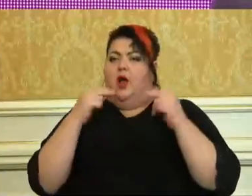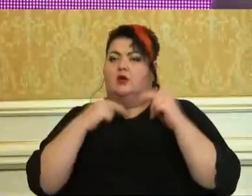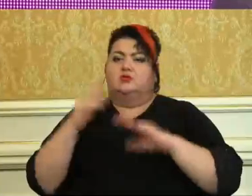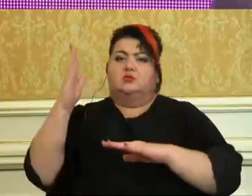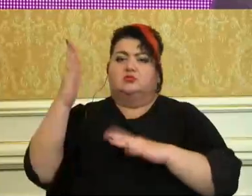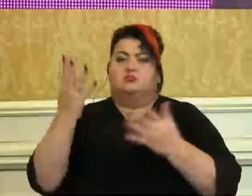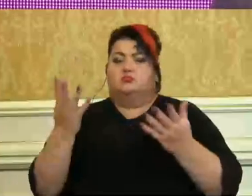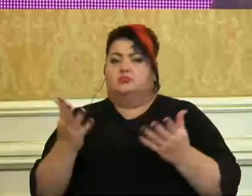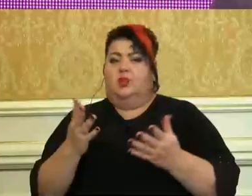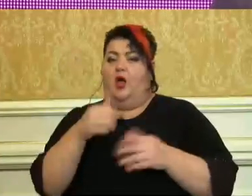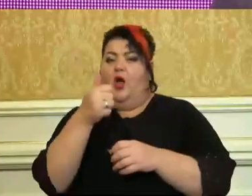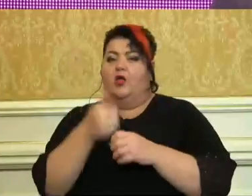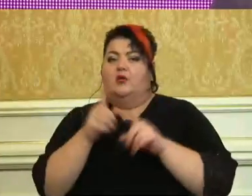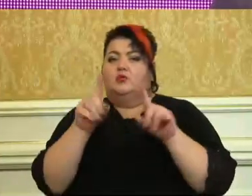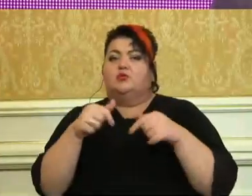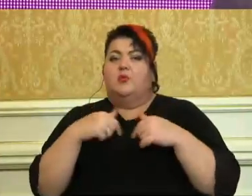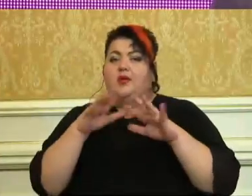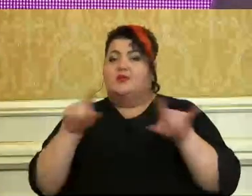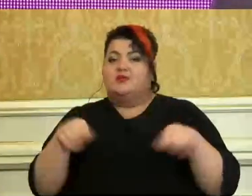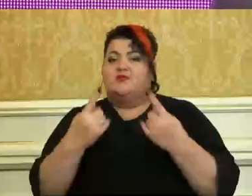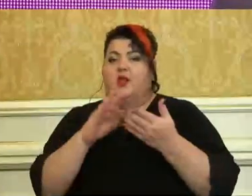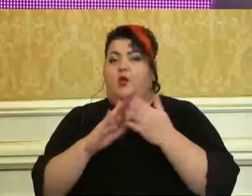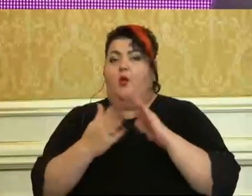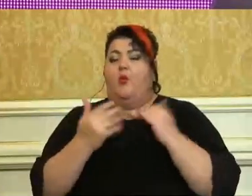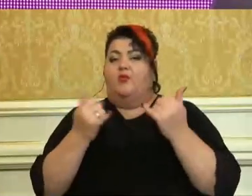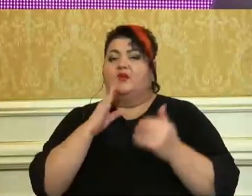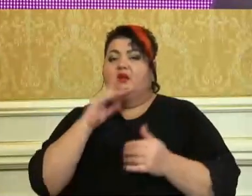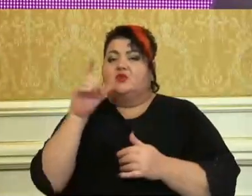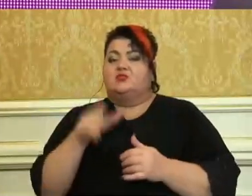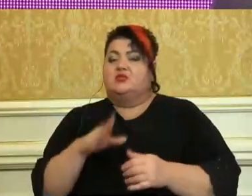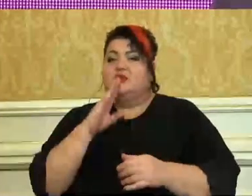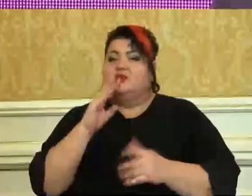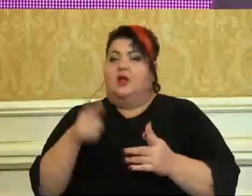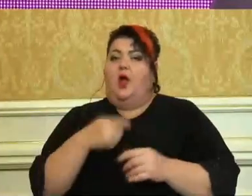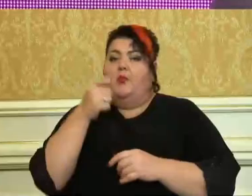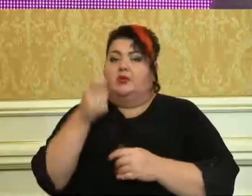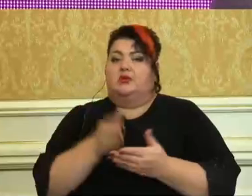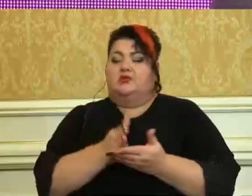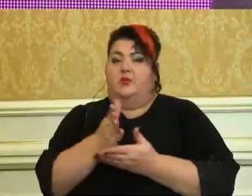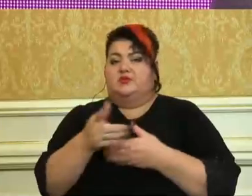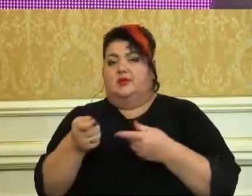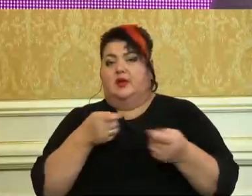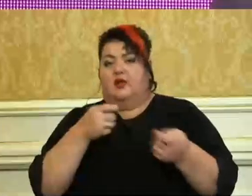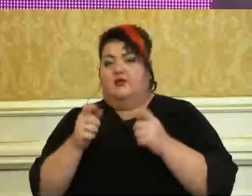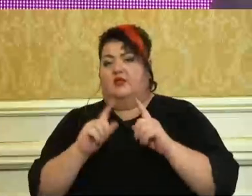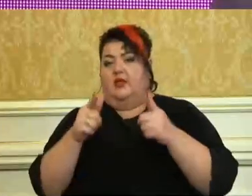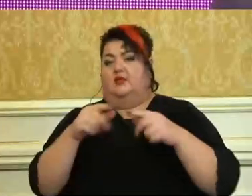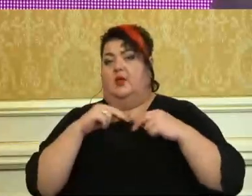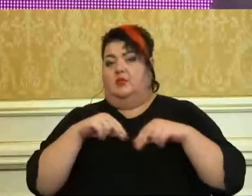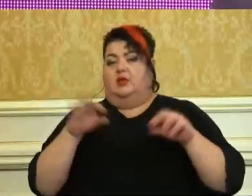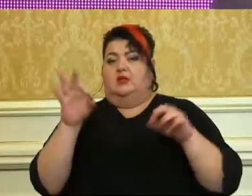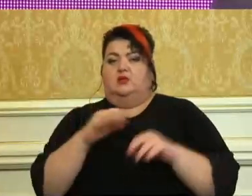I can do better, etc. The main idea is that we didn't create the conditions for the women